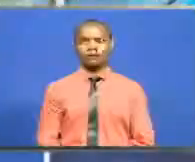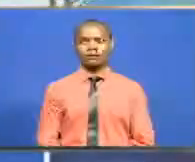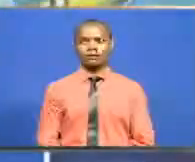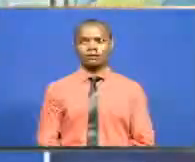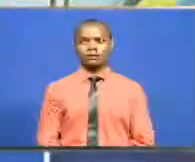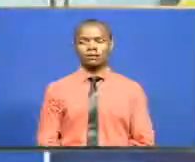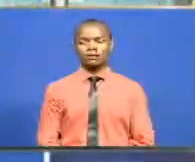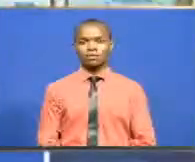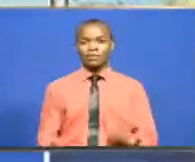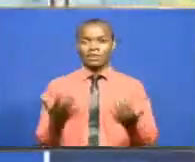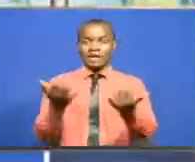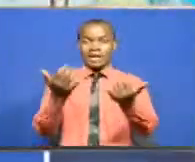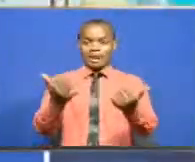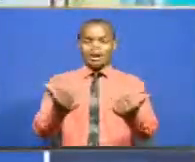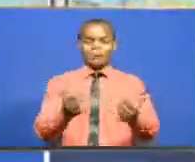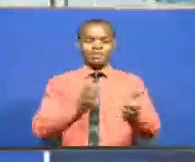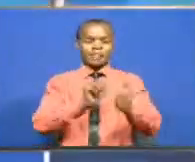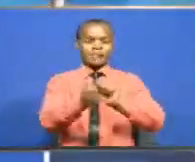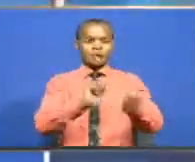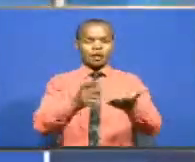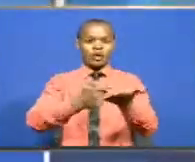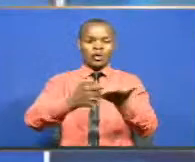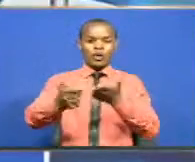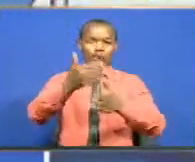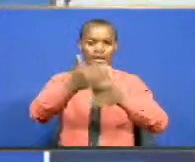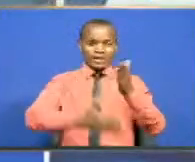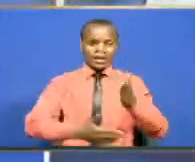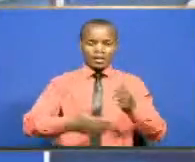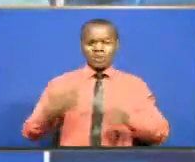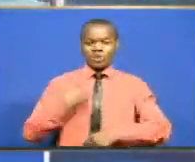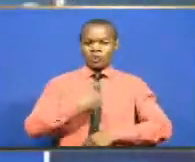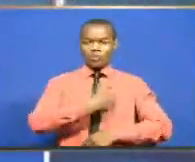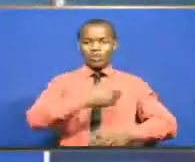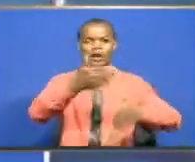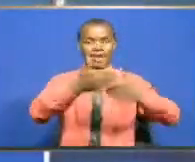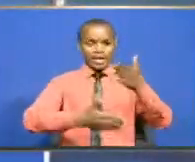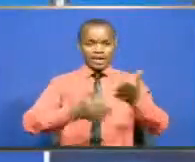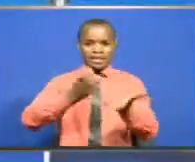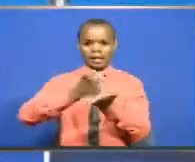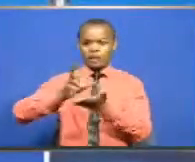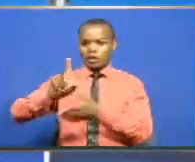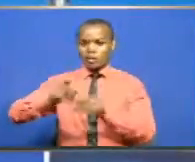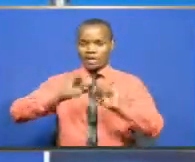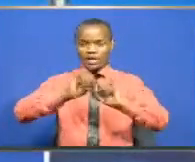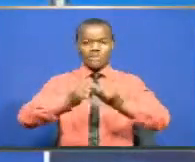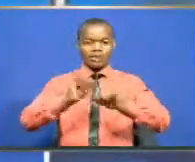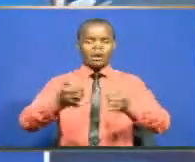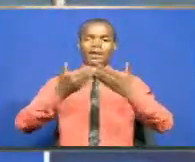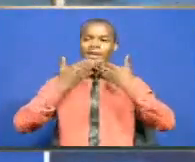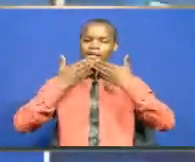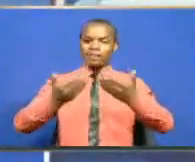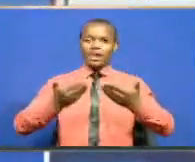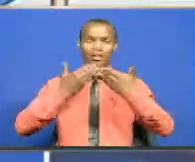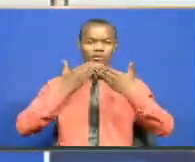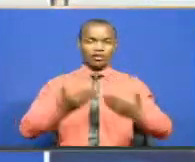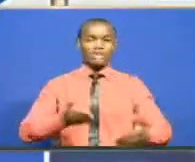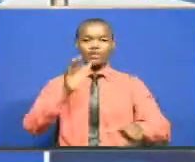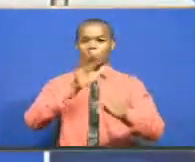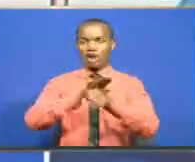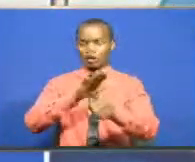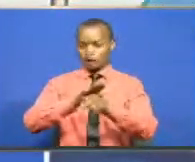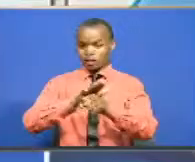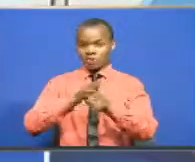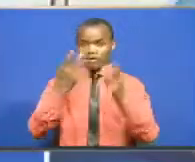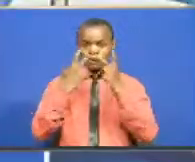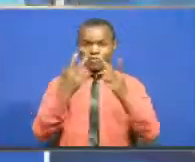On that very sporty weekend, we wrap up Channel One News Hour. Thank you for watching and